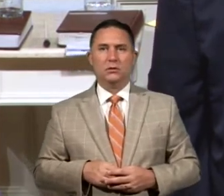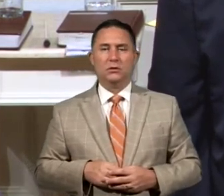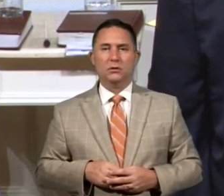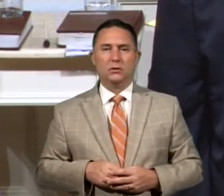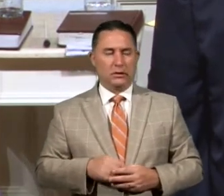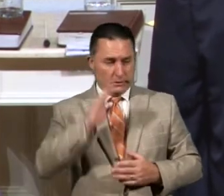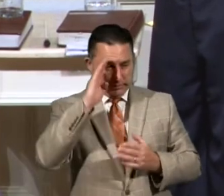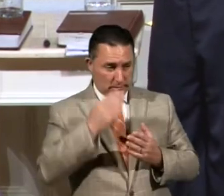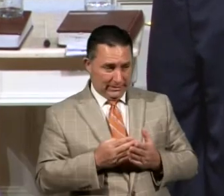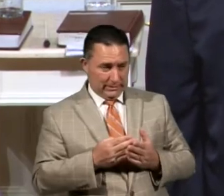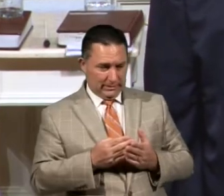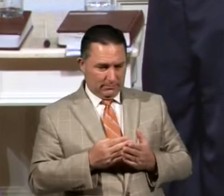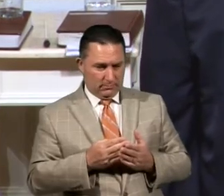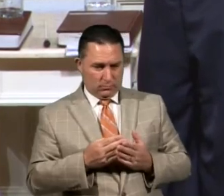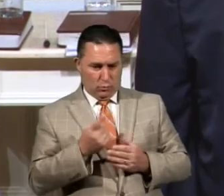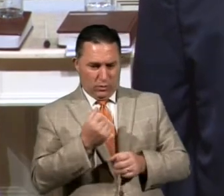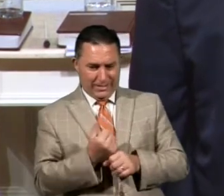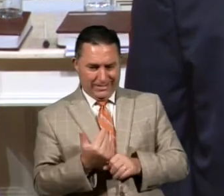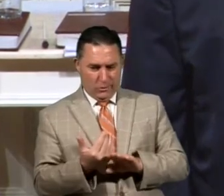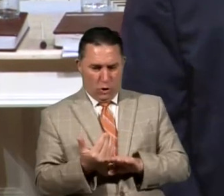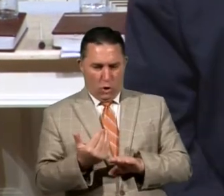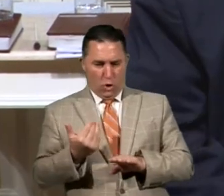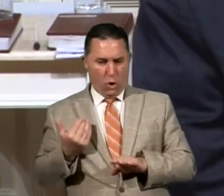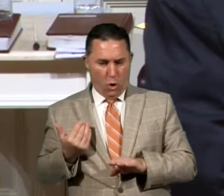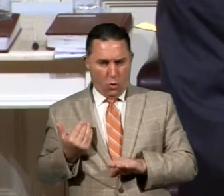Our boy, just not quite a year ago,